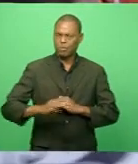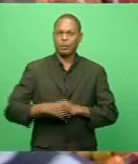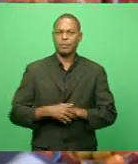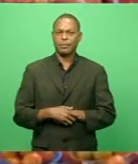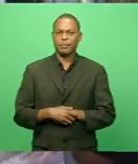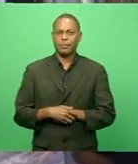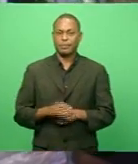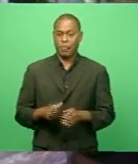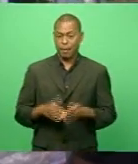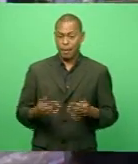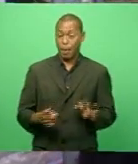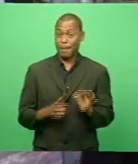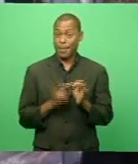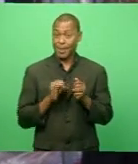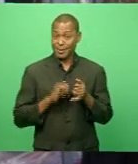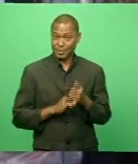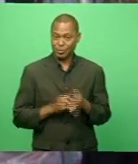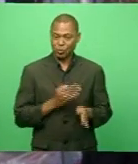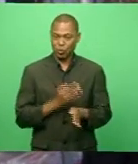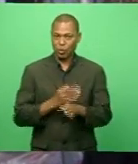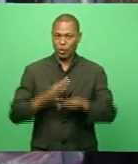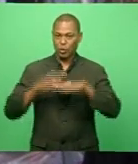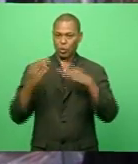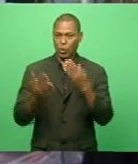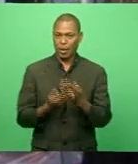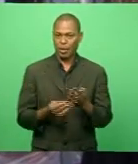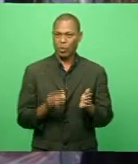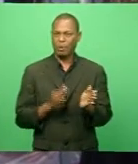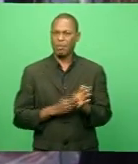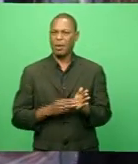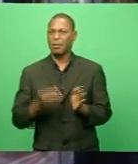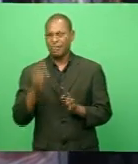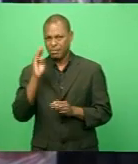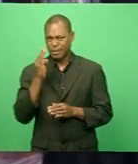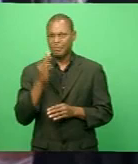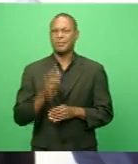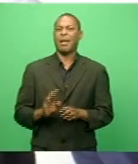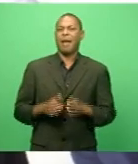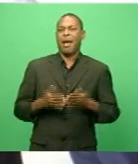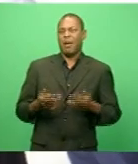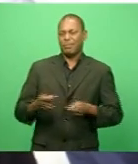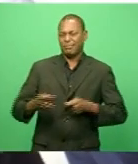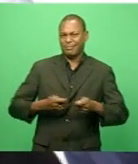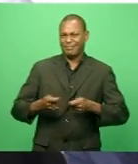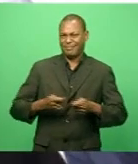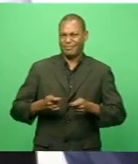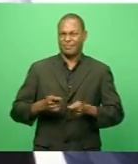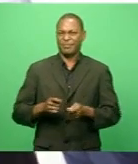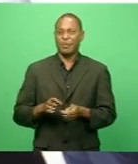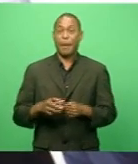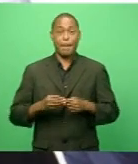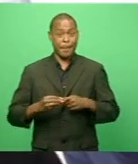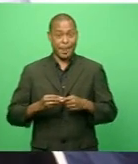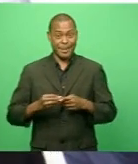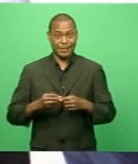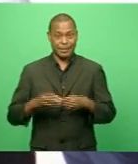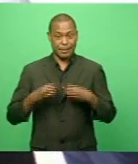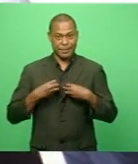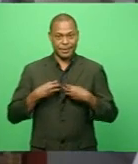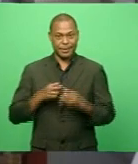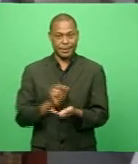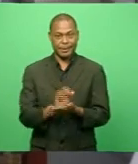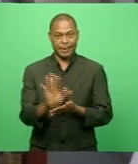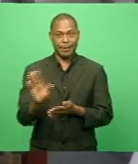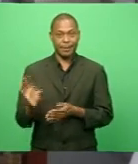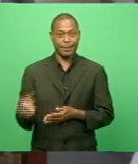work closely with the councils and market masters to conduct testing on plastic bags being brought in by suppliers or